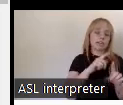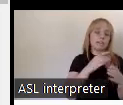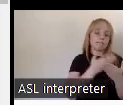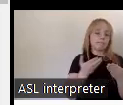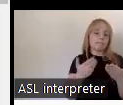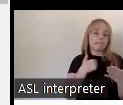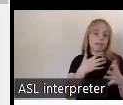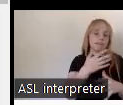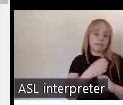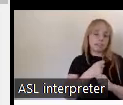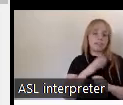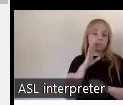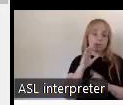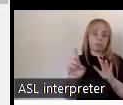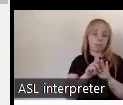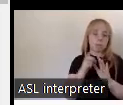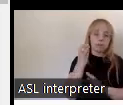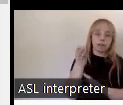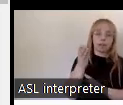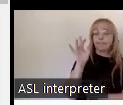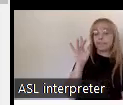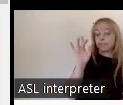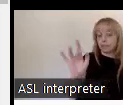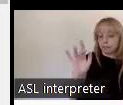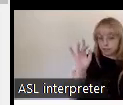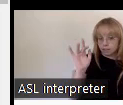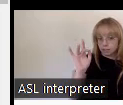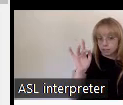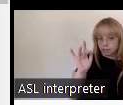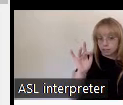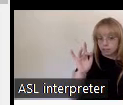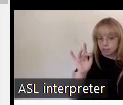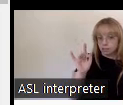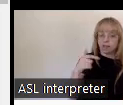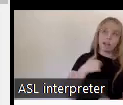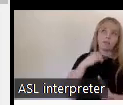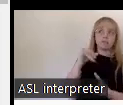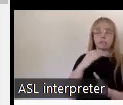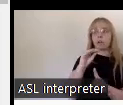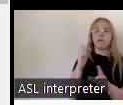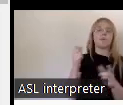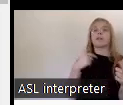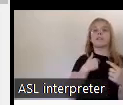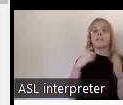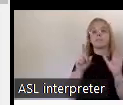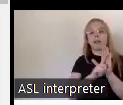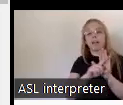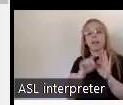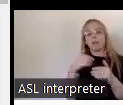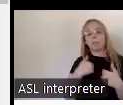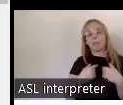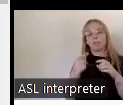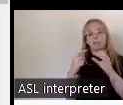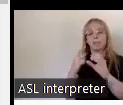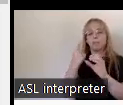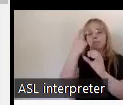in notifications. And if I were to click on that, it would say if I were Joe and I got that, the little bell had the 1 on there, I